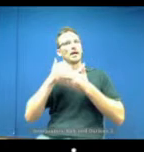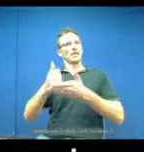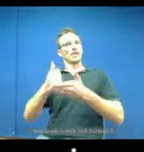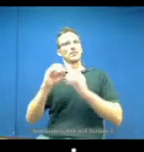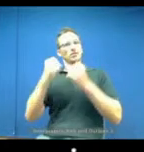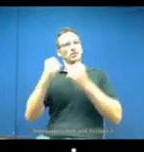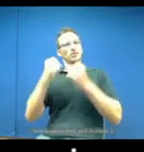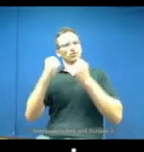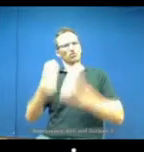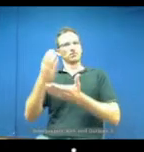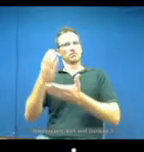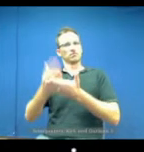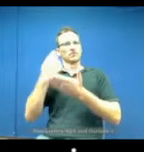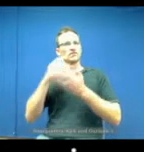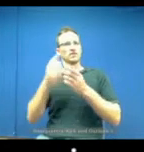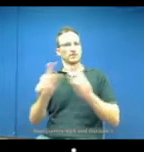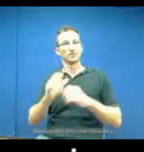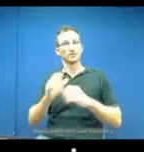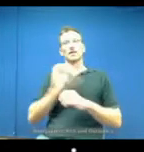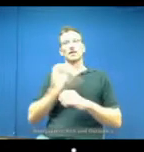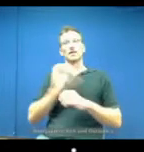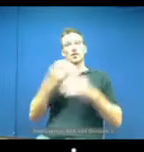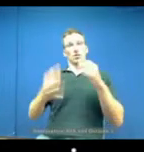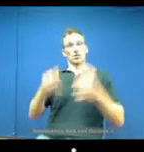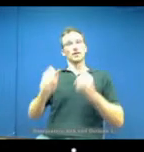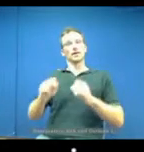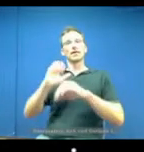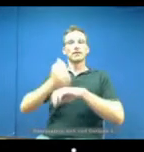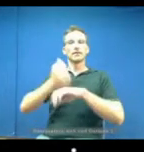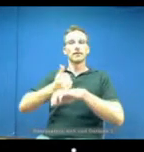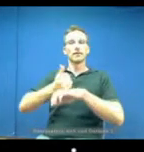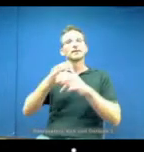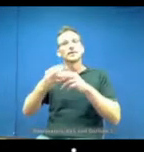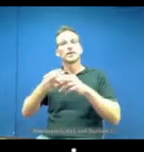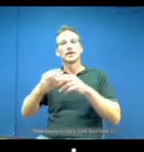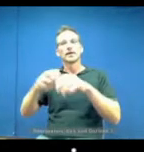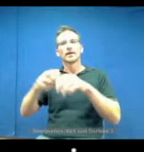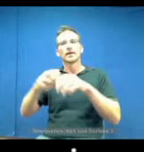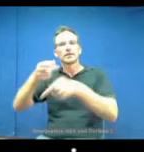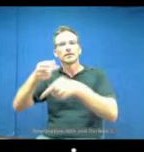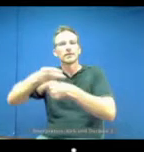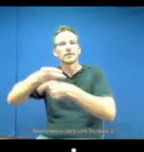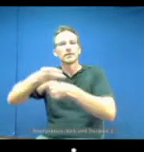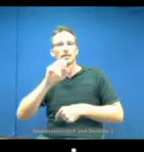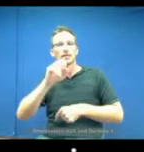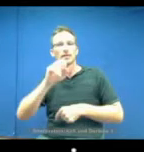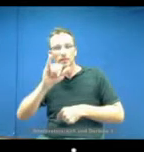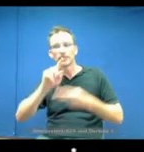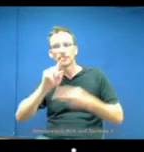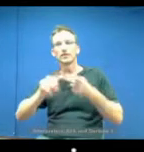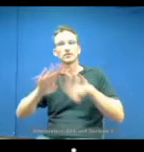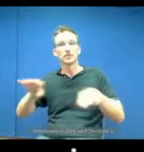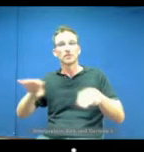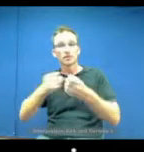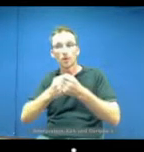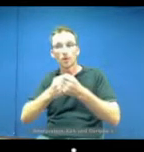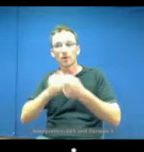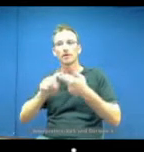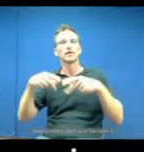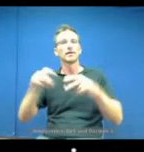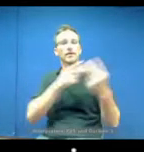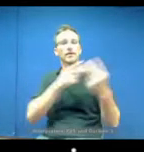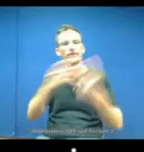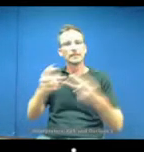order temporary custody, child support, and visitation. Again, depending on whether